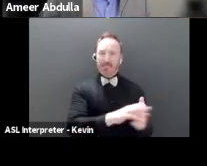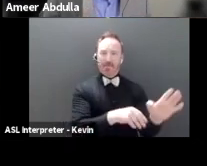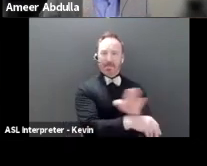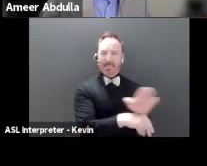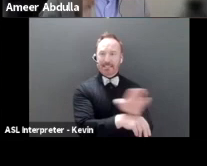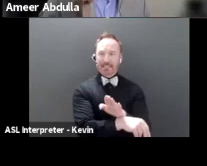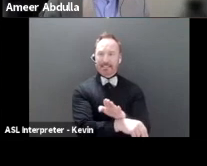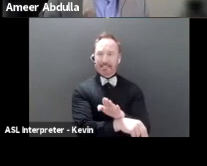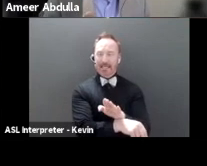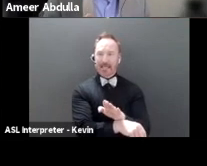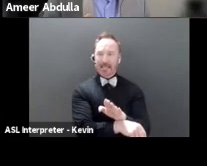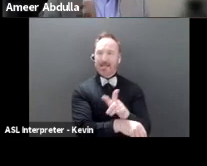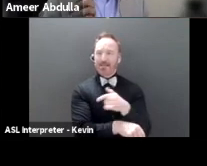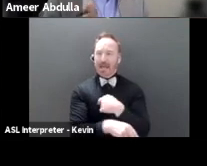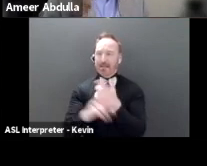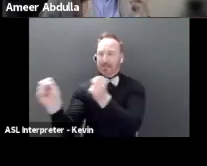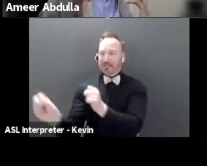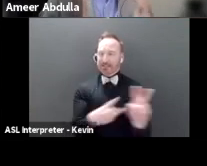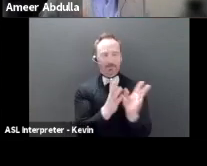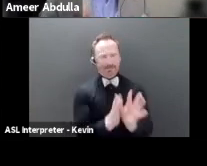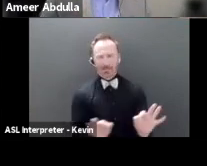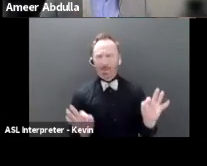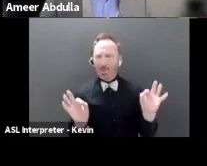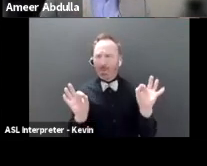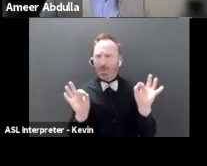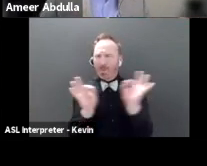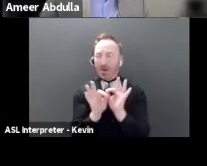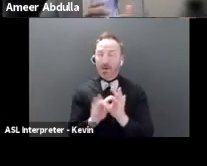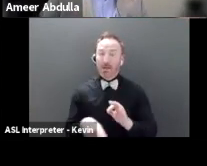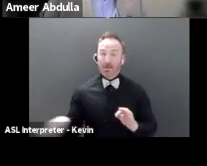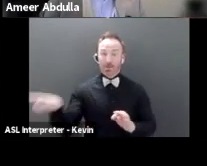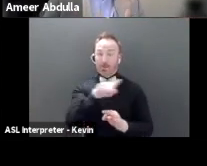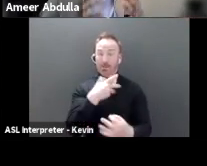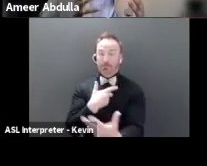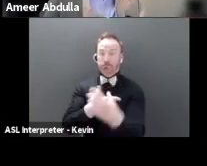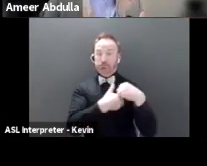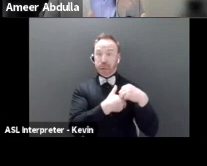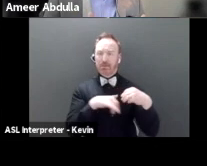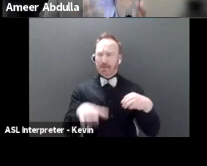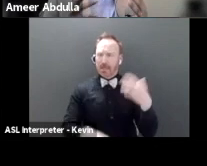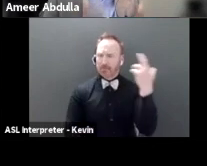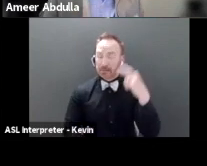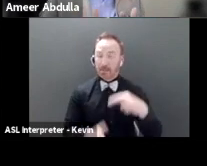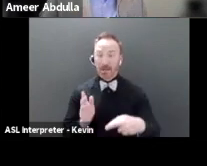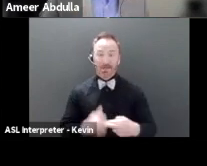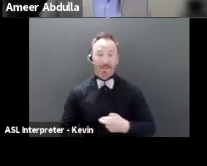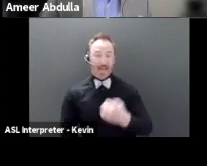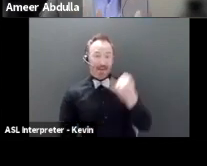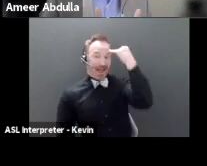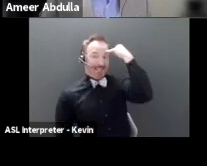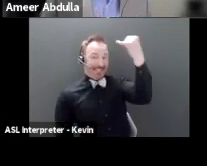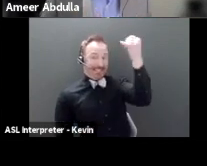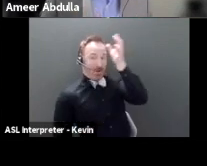so critical, and it is so important. And practically, that's why we're all here. We are trying to make something, turning an idea into a commercially